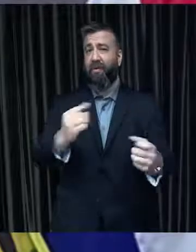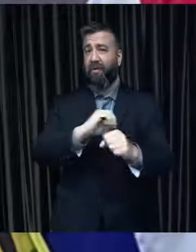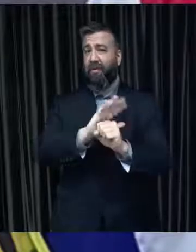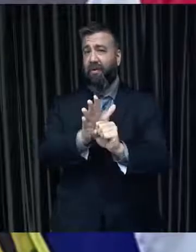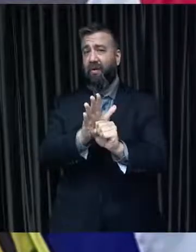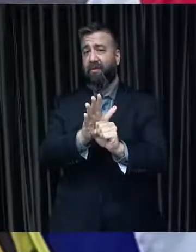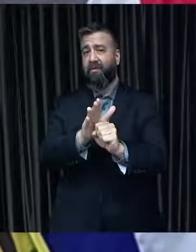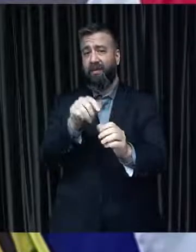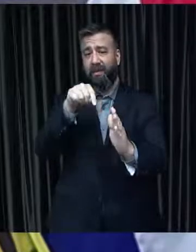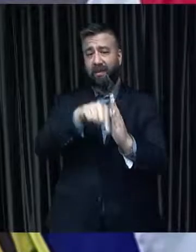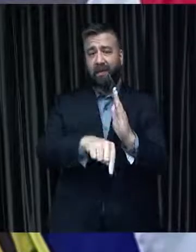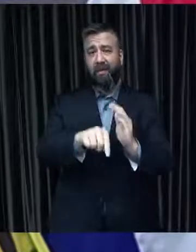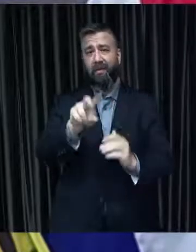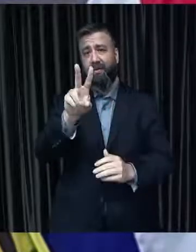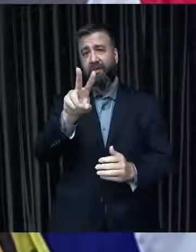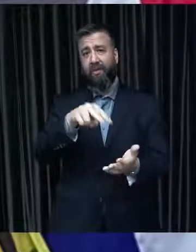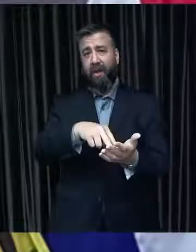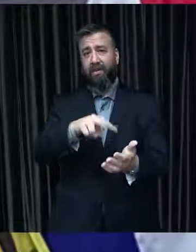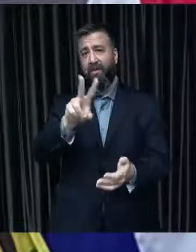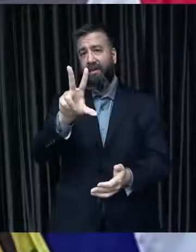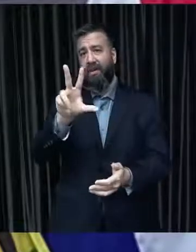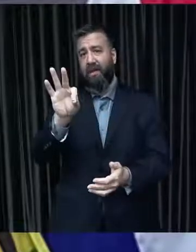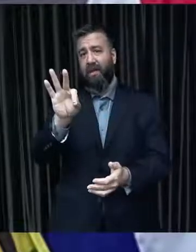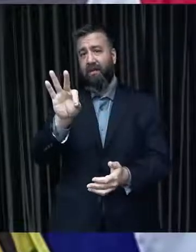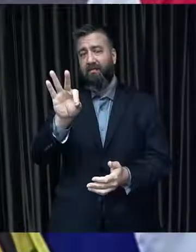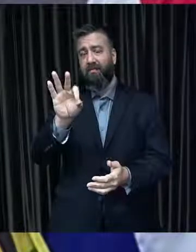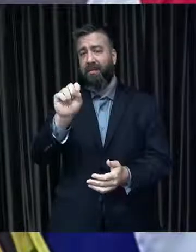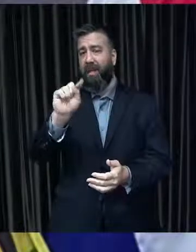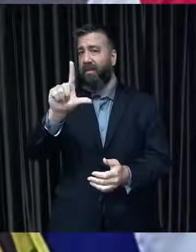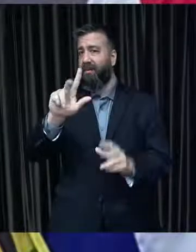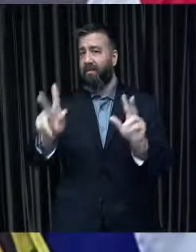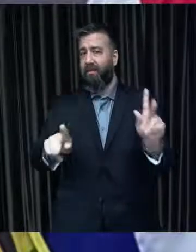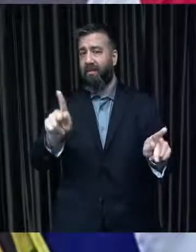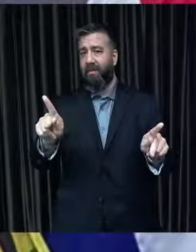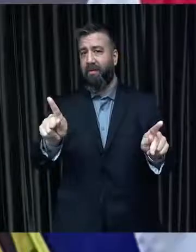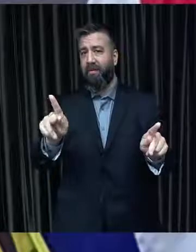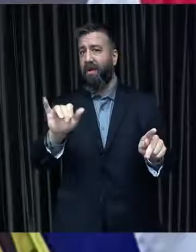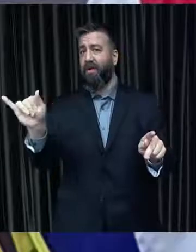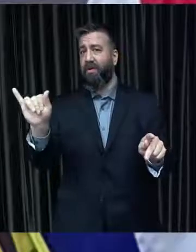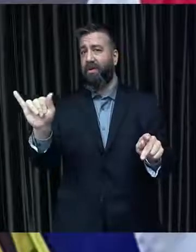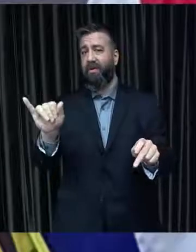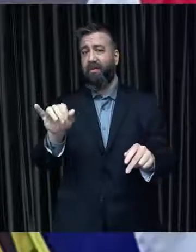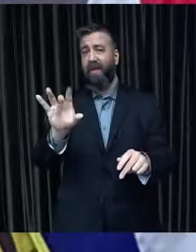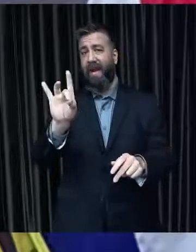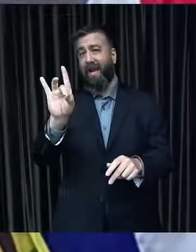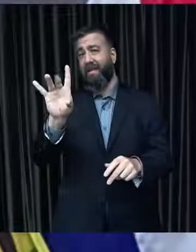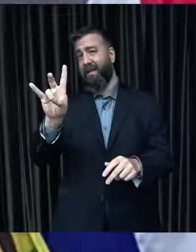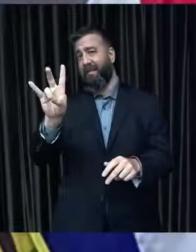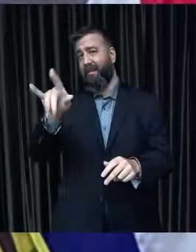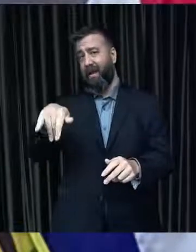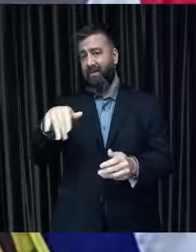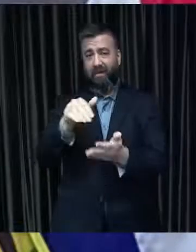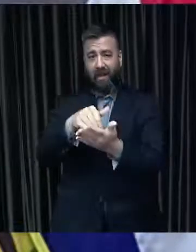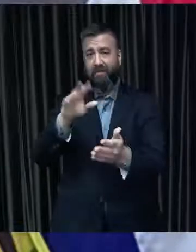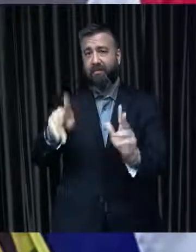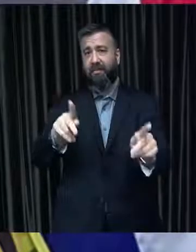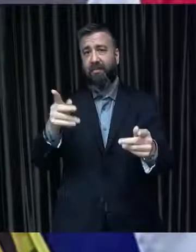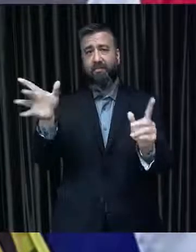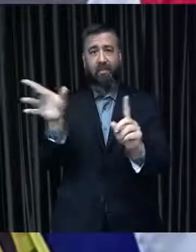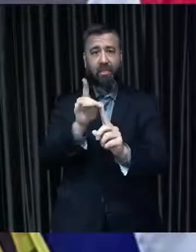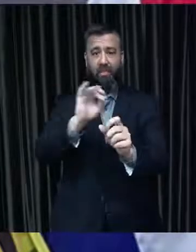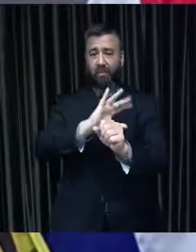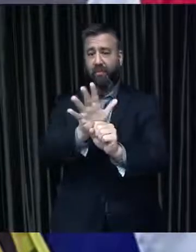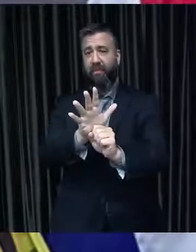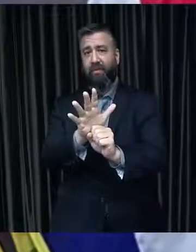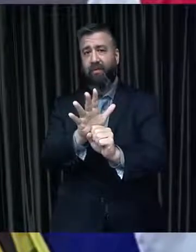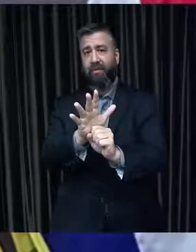2,039 St. Louis County residents and infected more than 87,000 others. St. Louis County moved